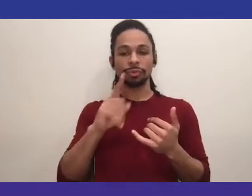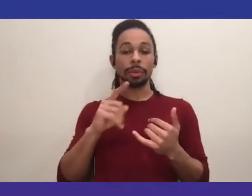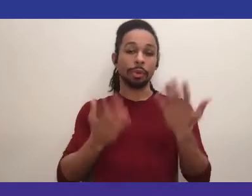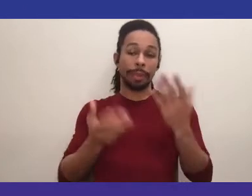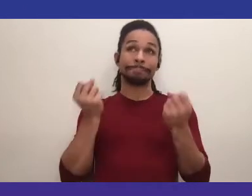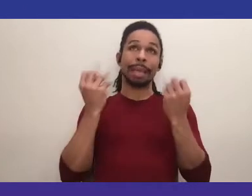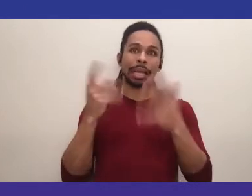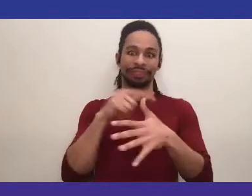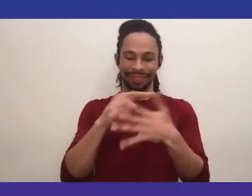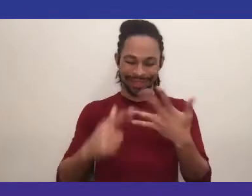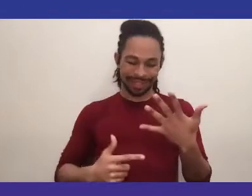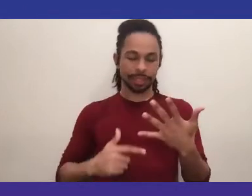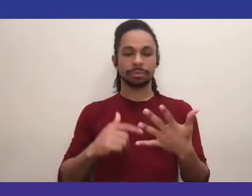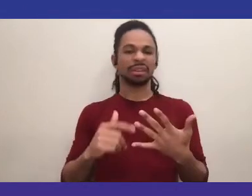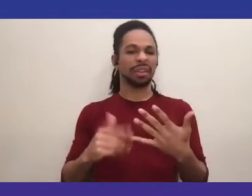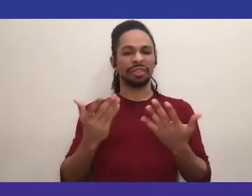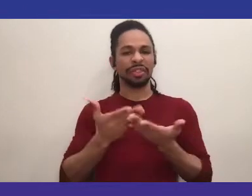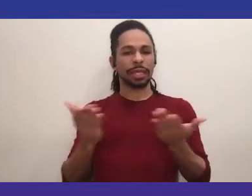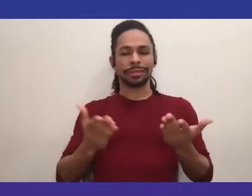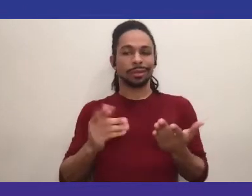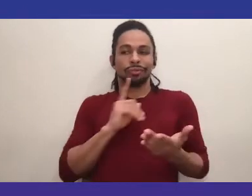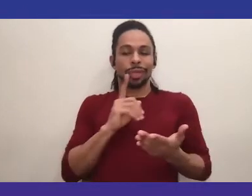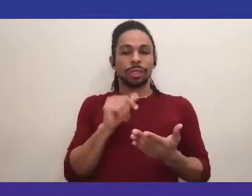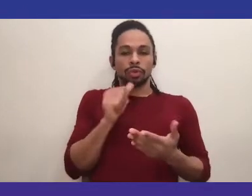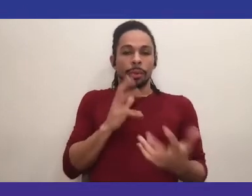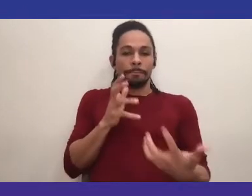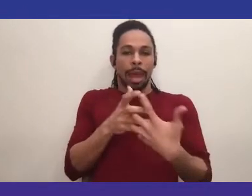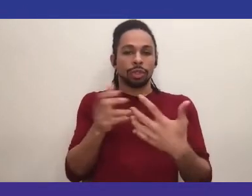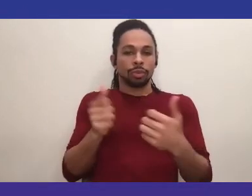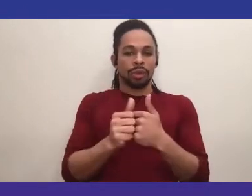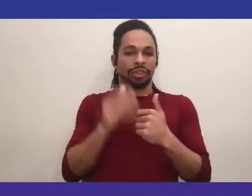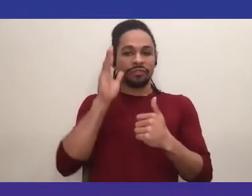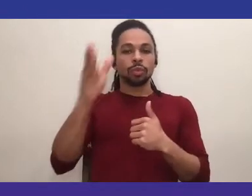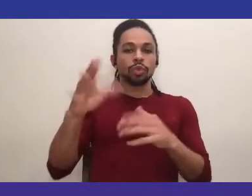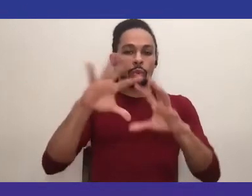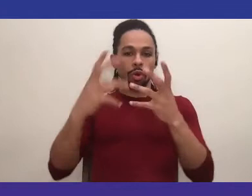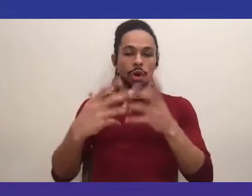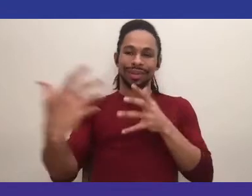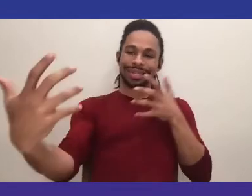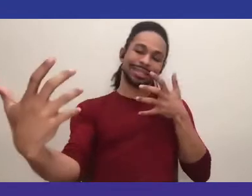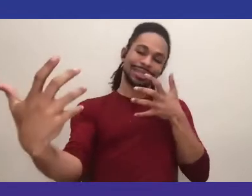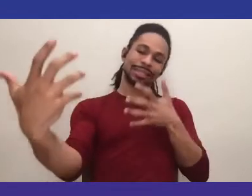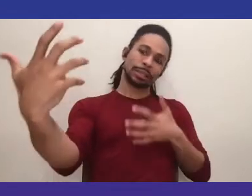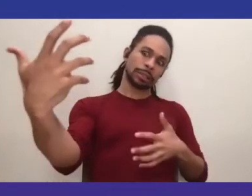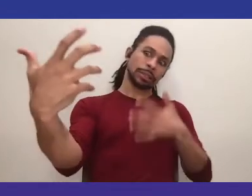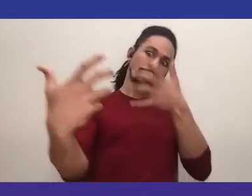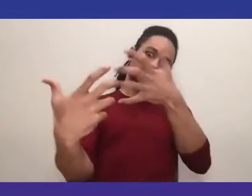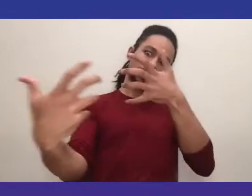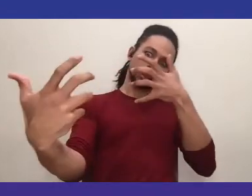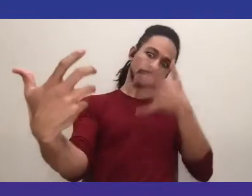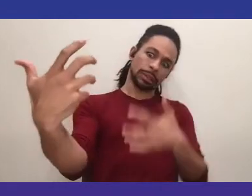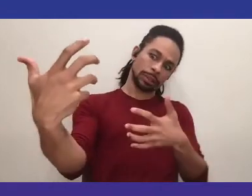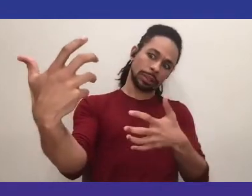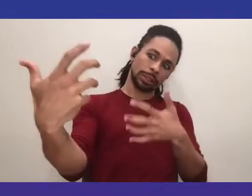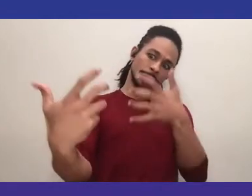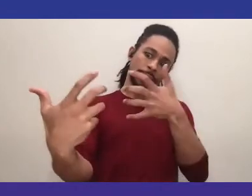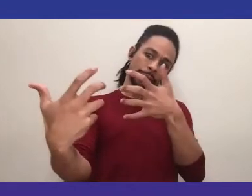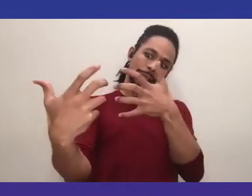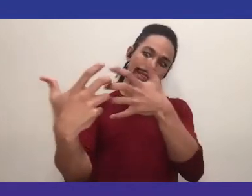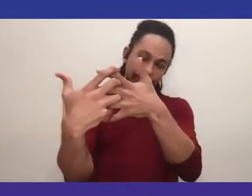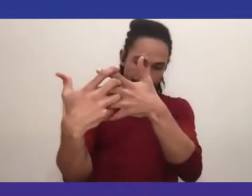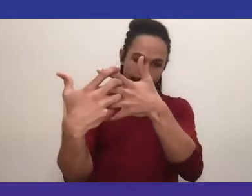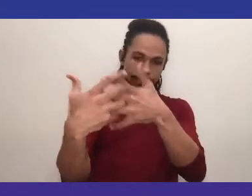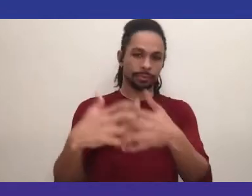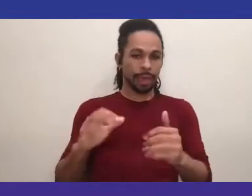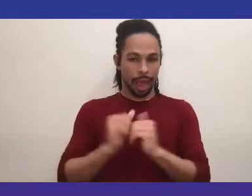just incongruent with these worlds that we're working towards, so that they can get named and hopefully